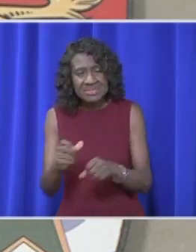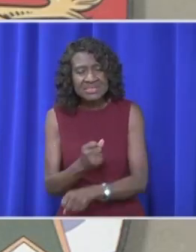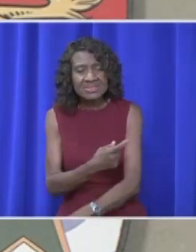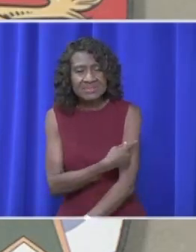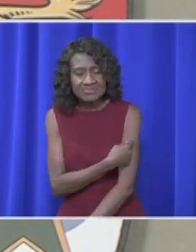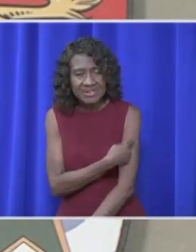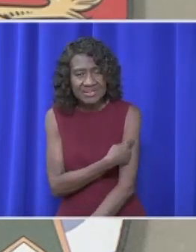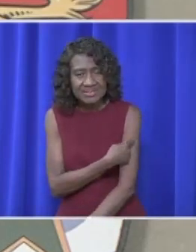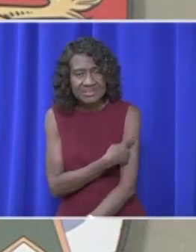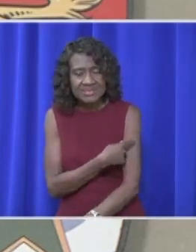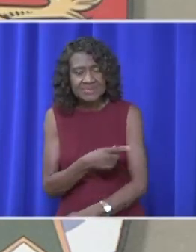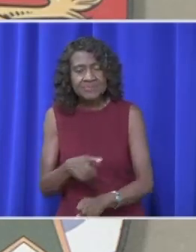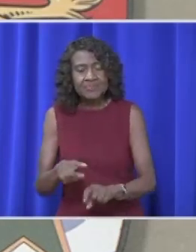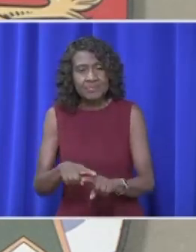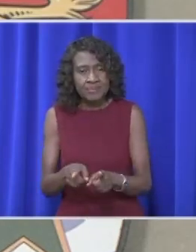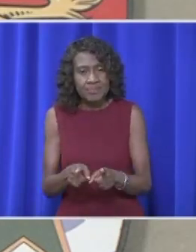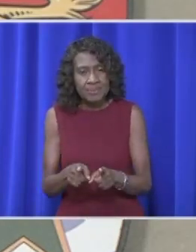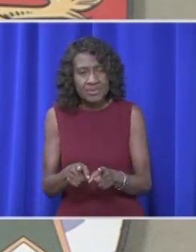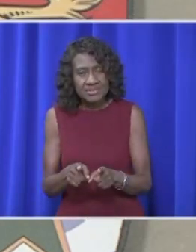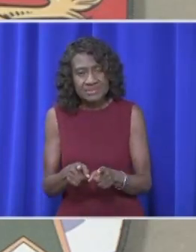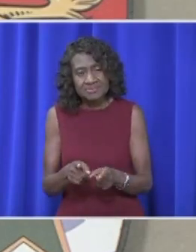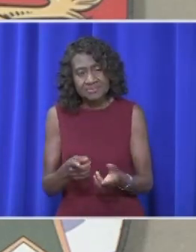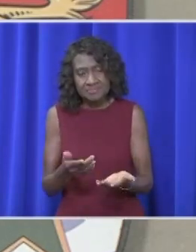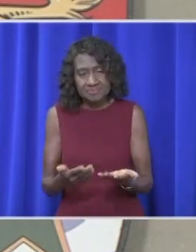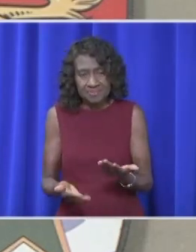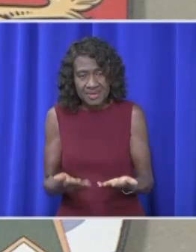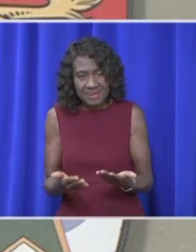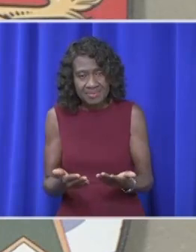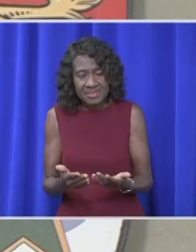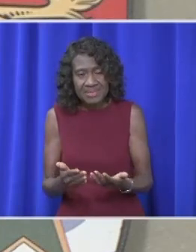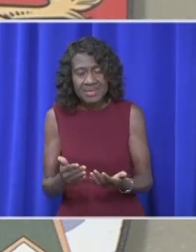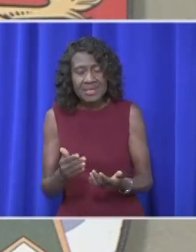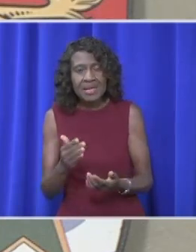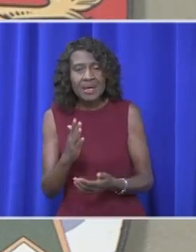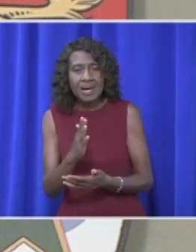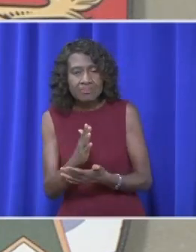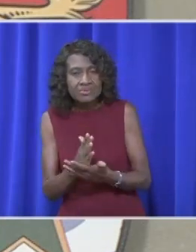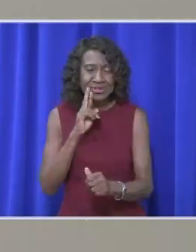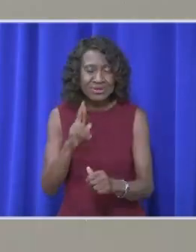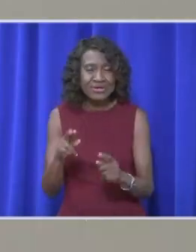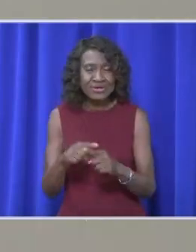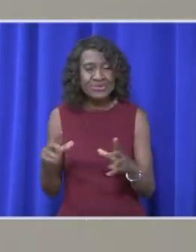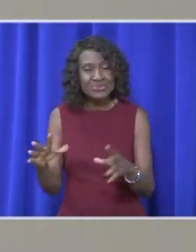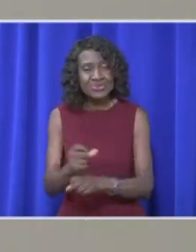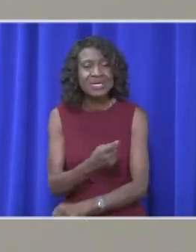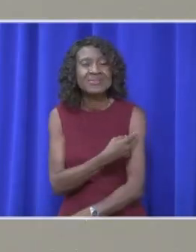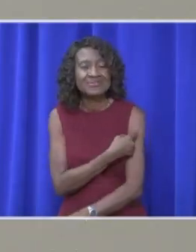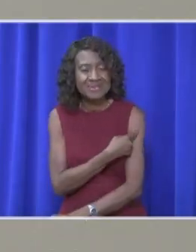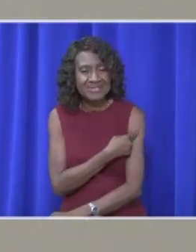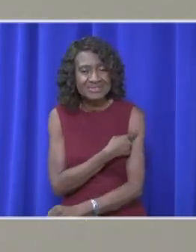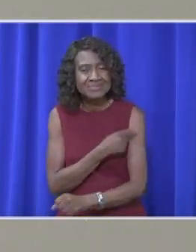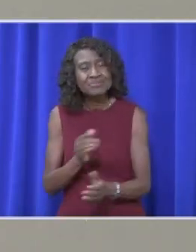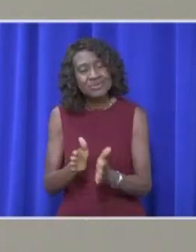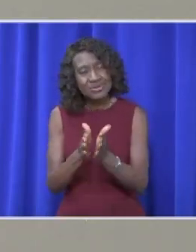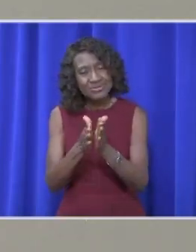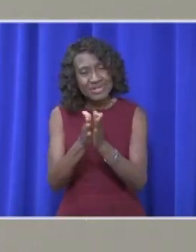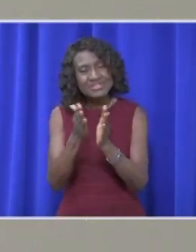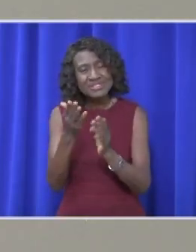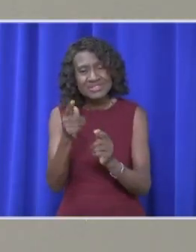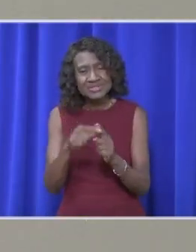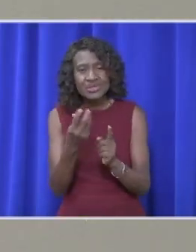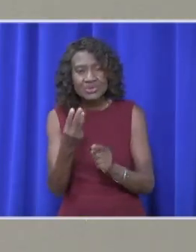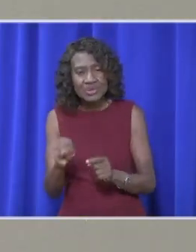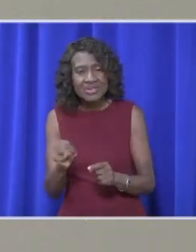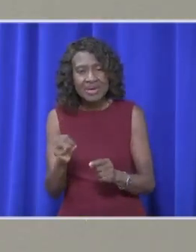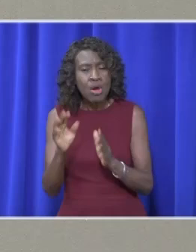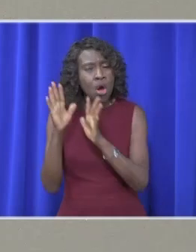an uptick, which is really positive. So maybe some of the messages are being received. I'm hoping to see more of you come out on Saturday